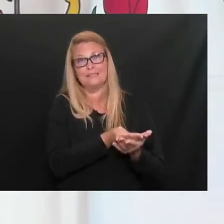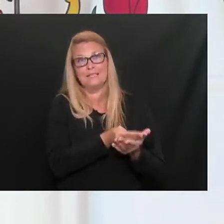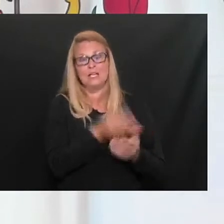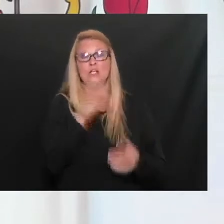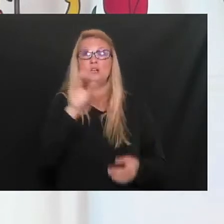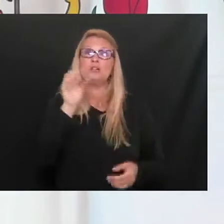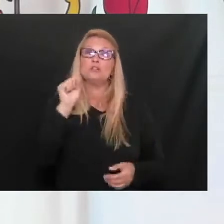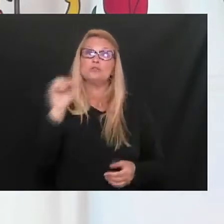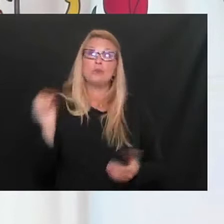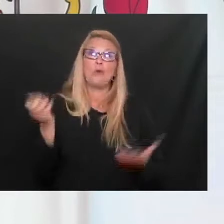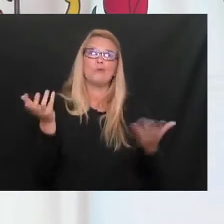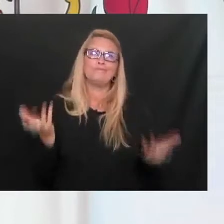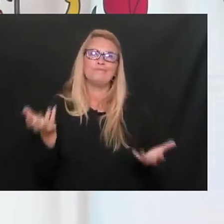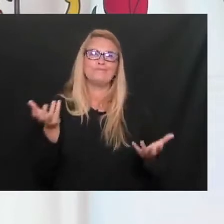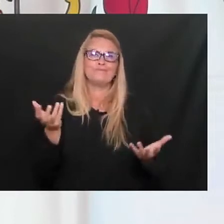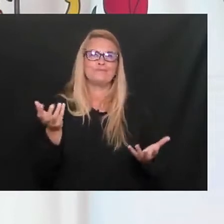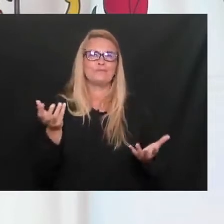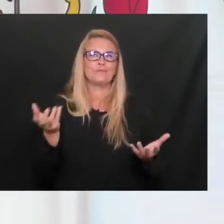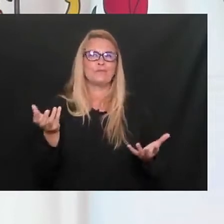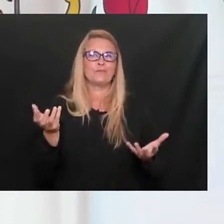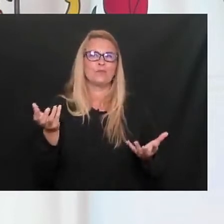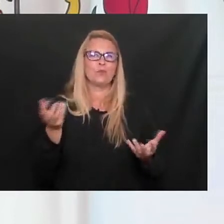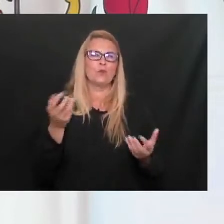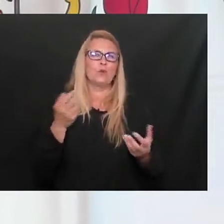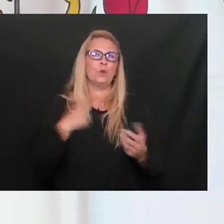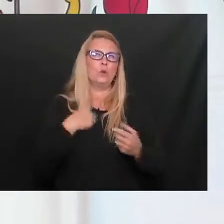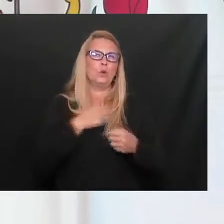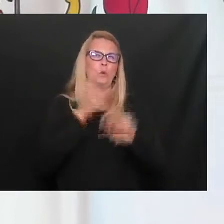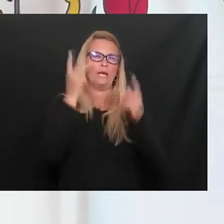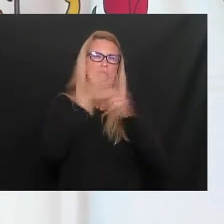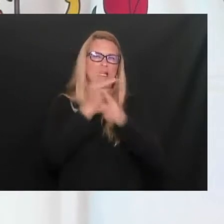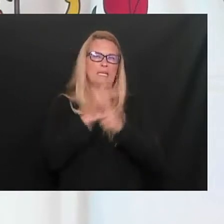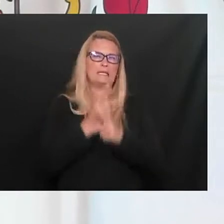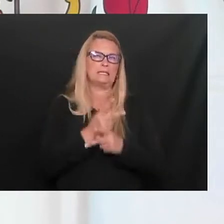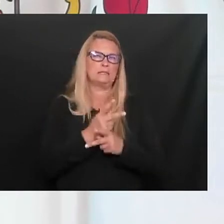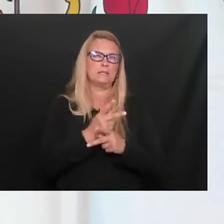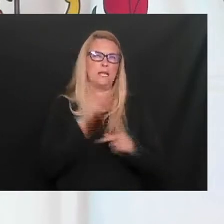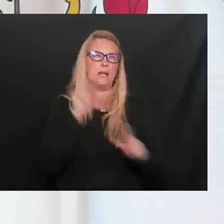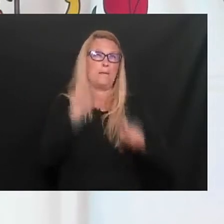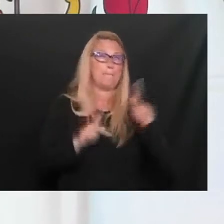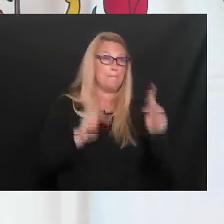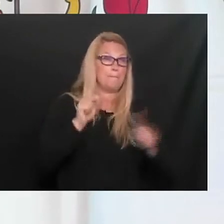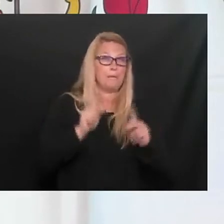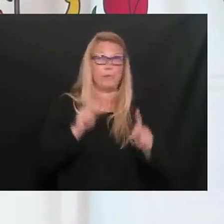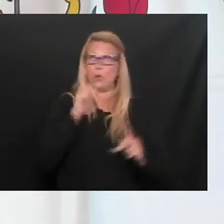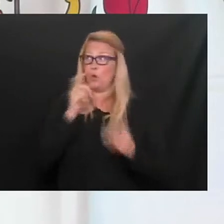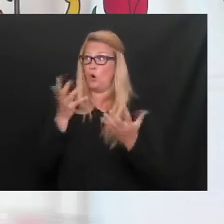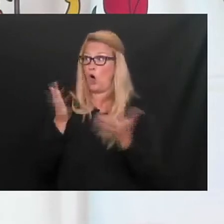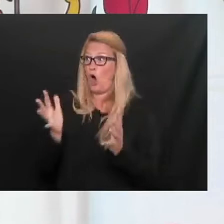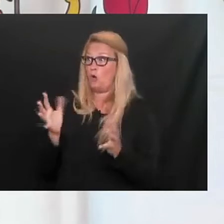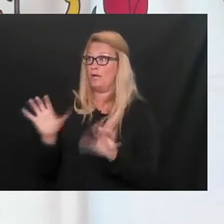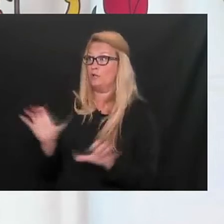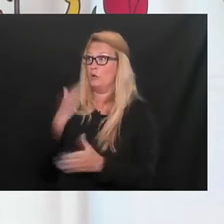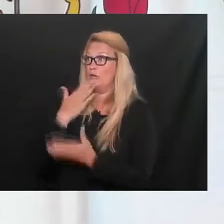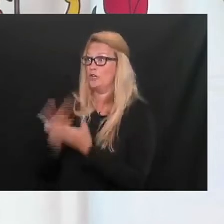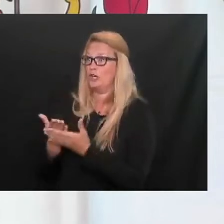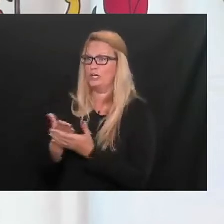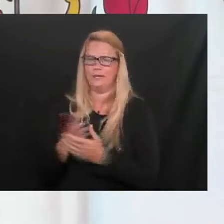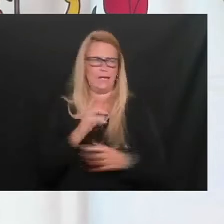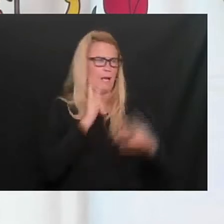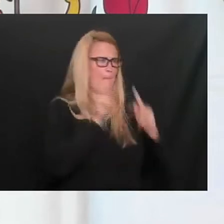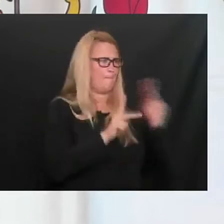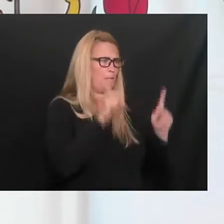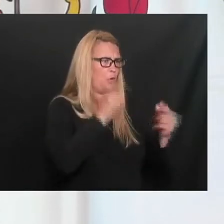And it put basically at a bidding war of those that are doing great and those that are struggling